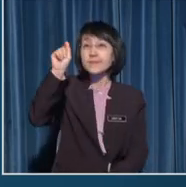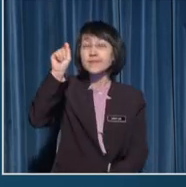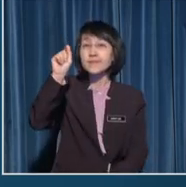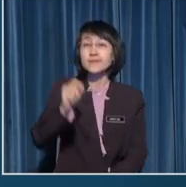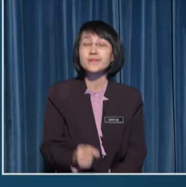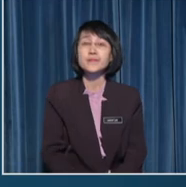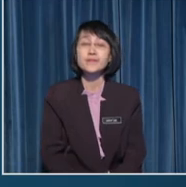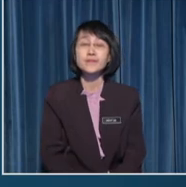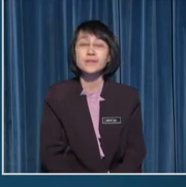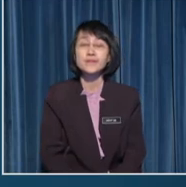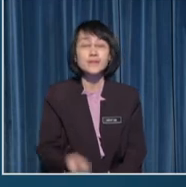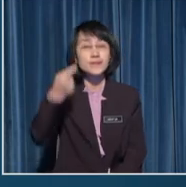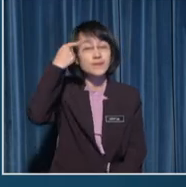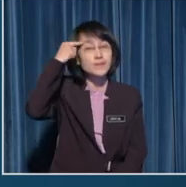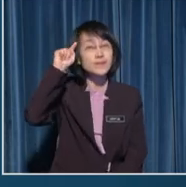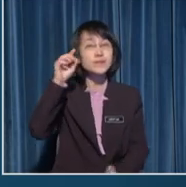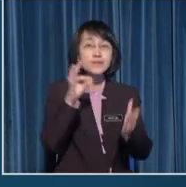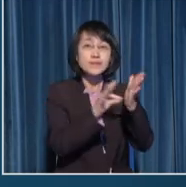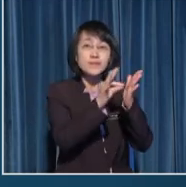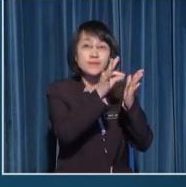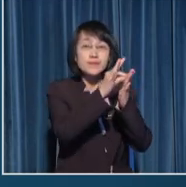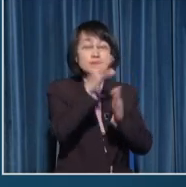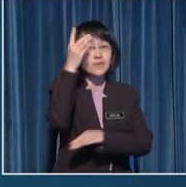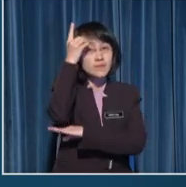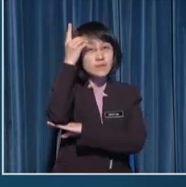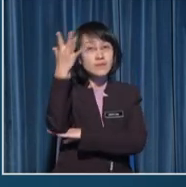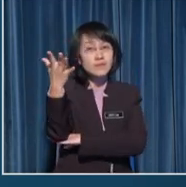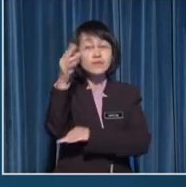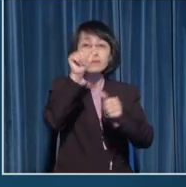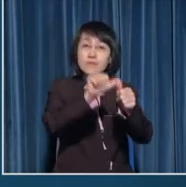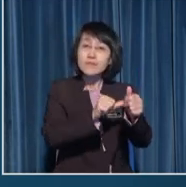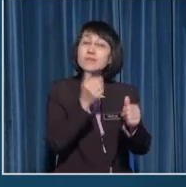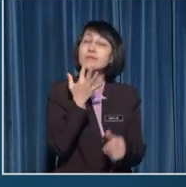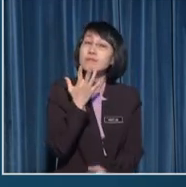in order to count the data for each color.